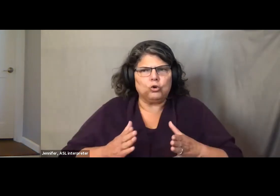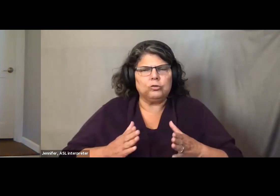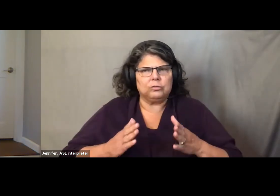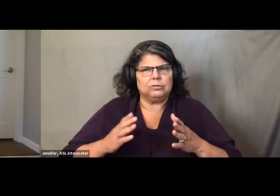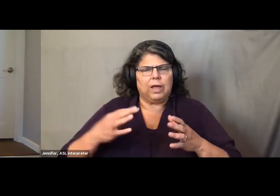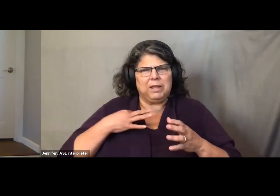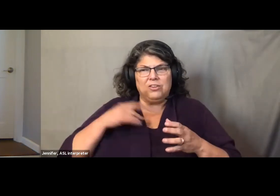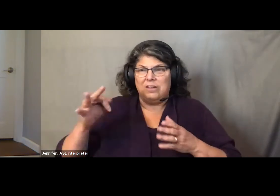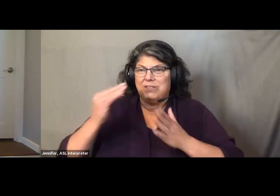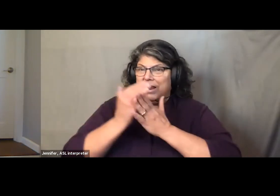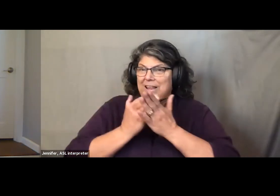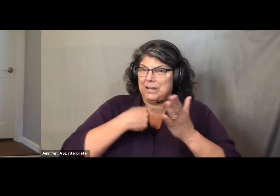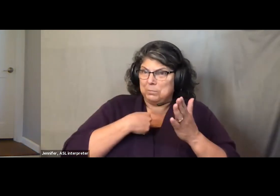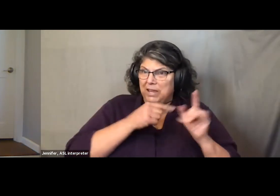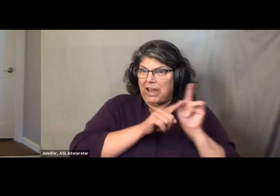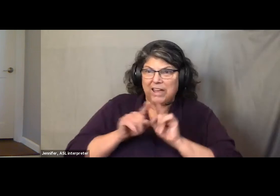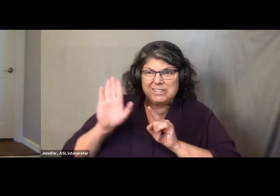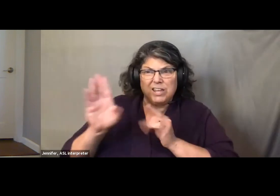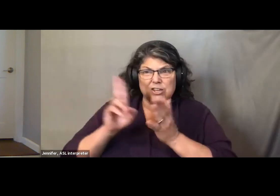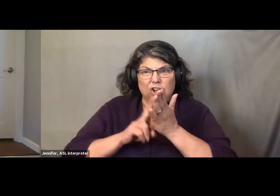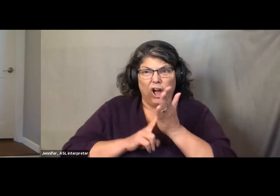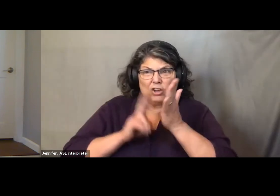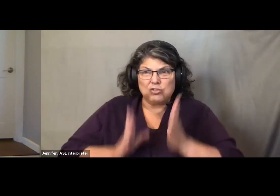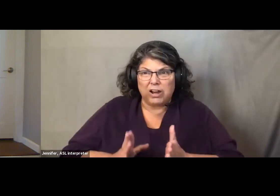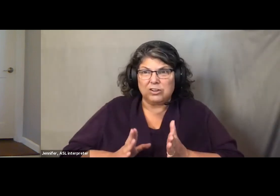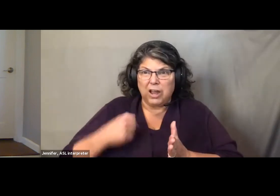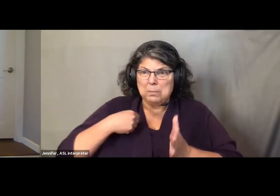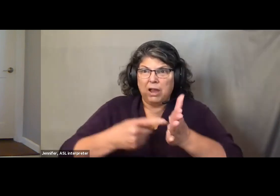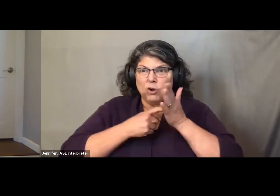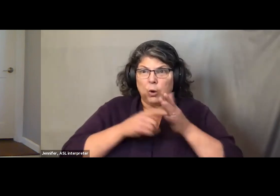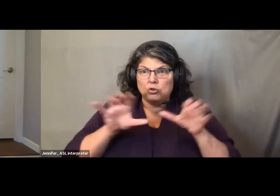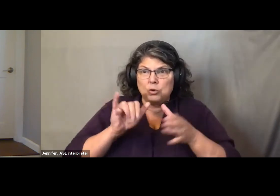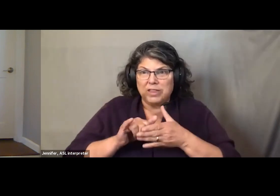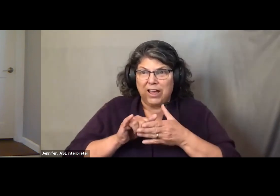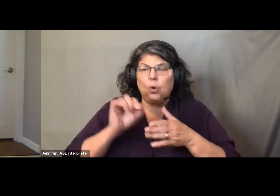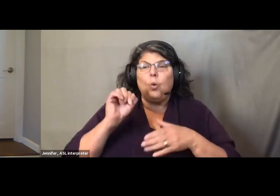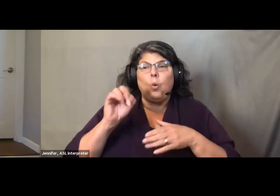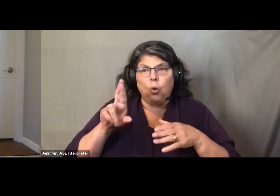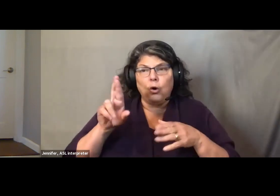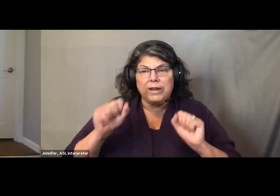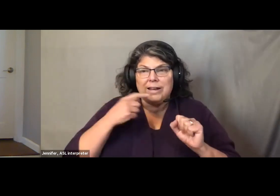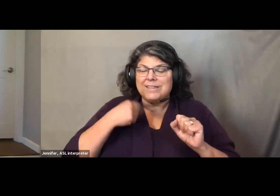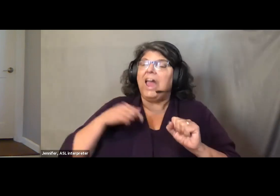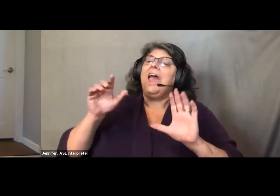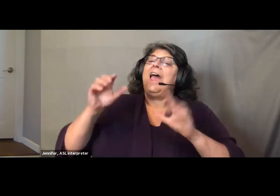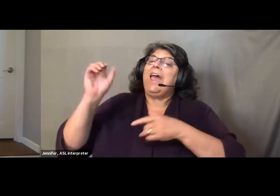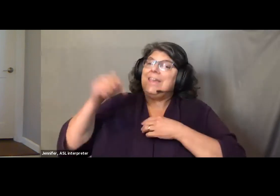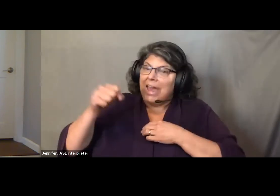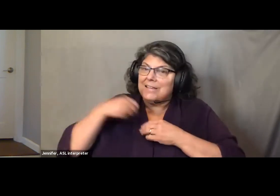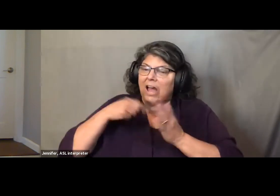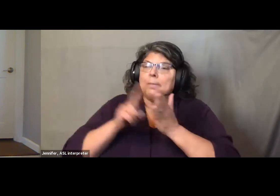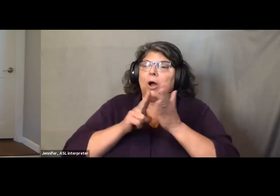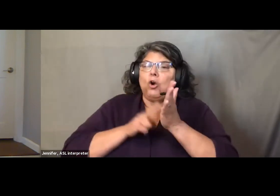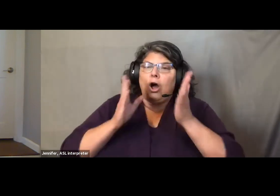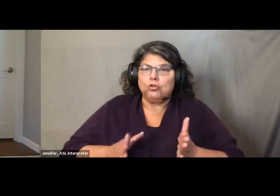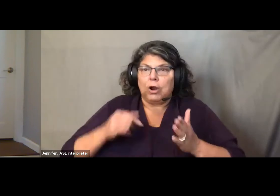contractor, am I required to do this? Or can I say, yeah, I'm a contractor, I'm involved, but I'm not the contractor doing this.